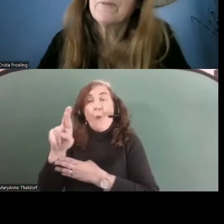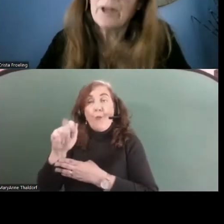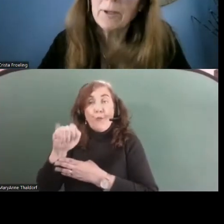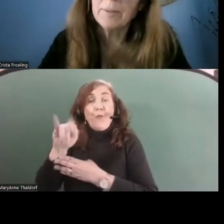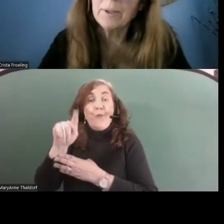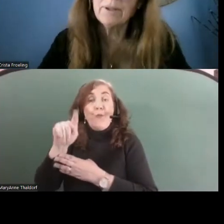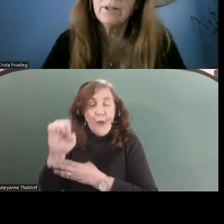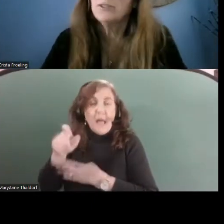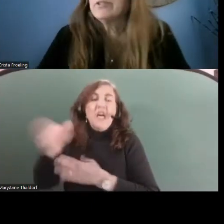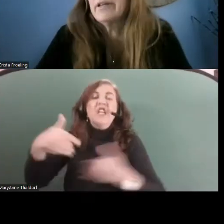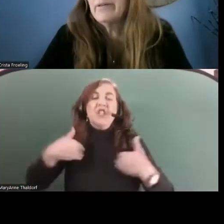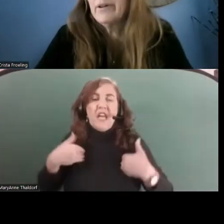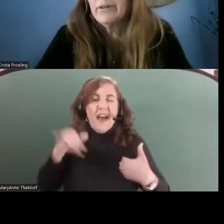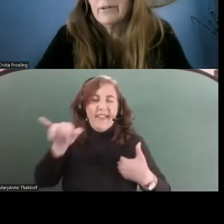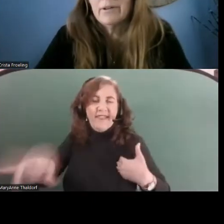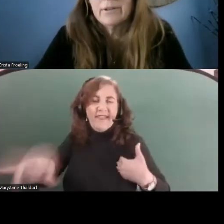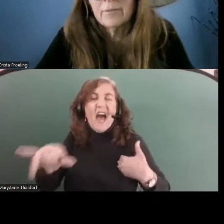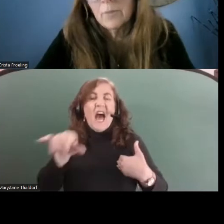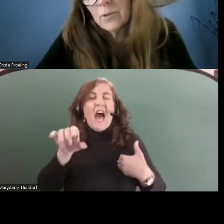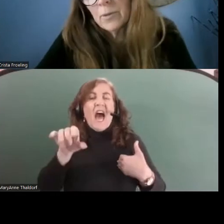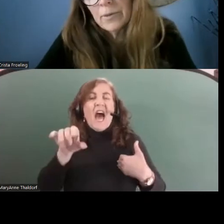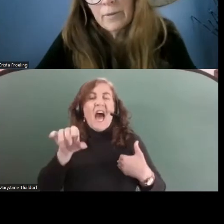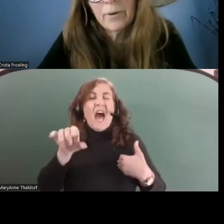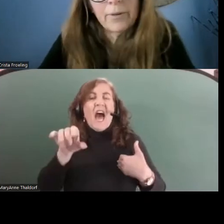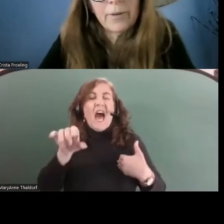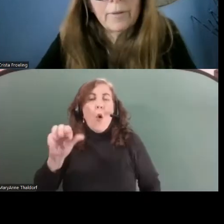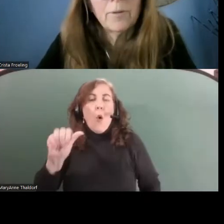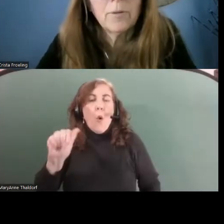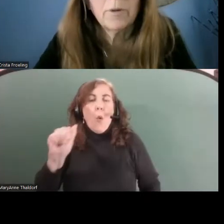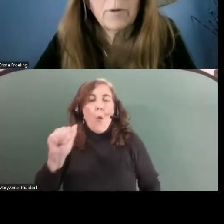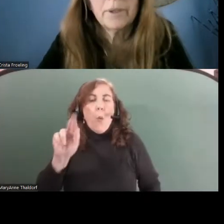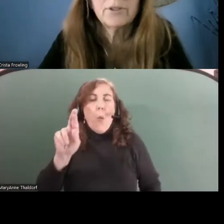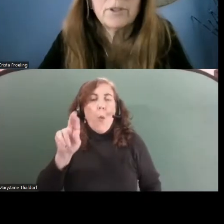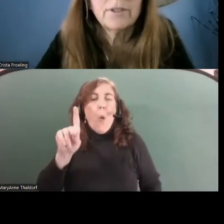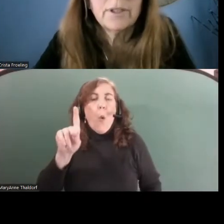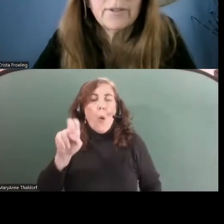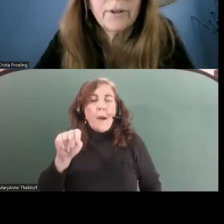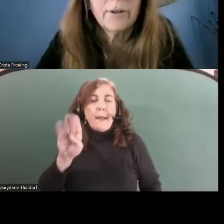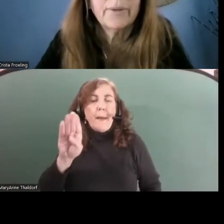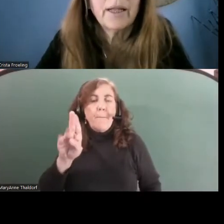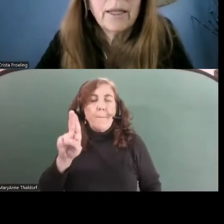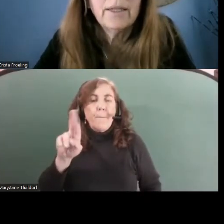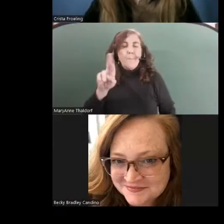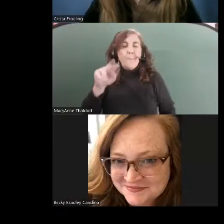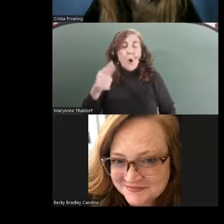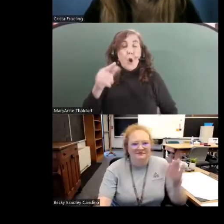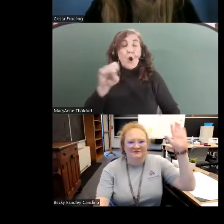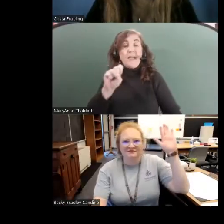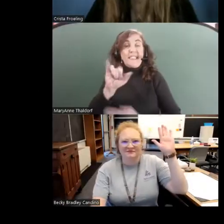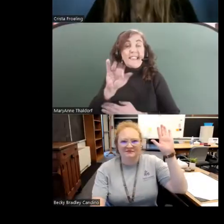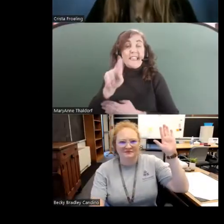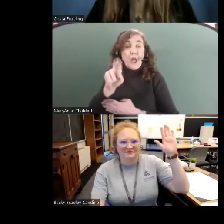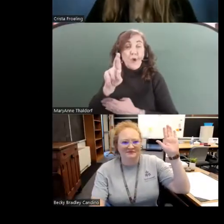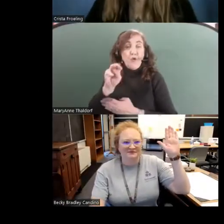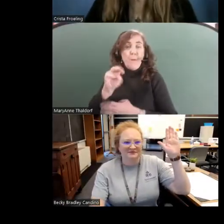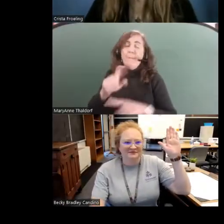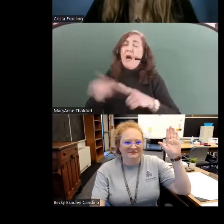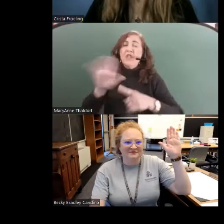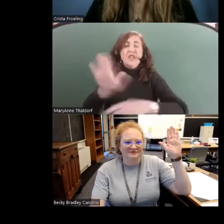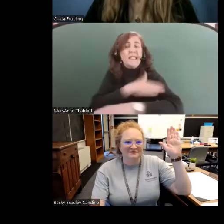so variable, she doesn't have hearing loss, which we're very thankful for because she sings very well.